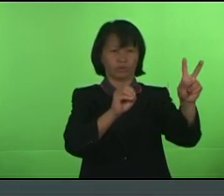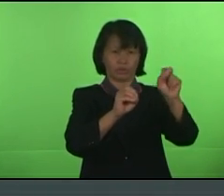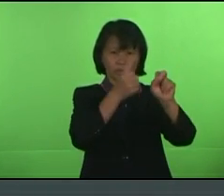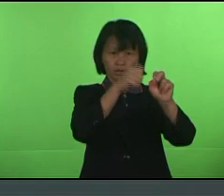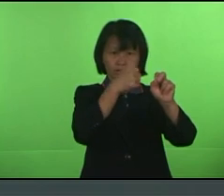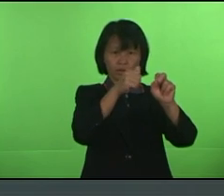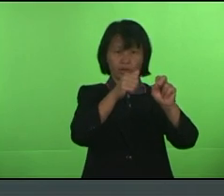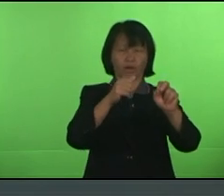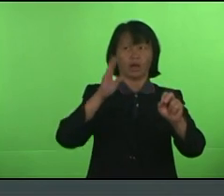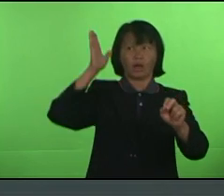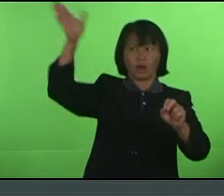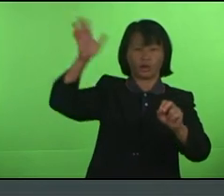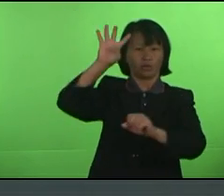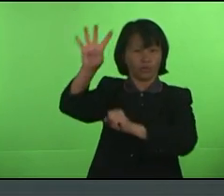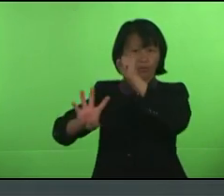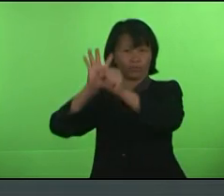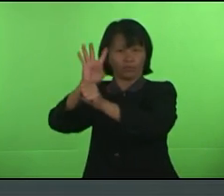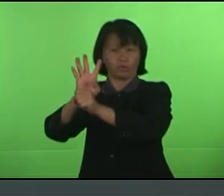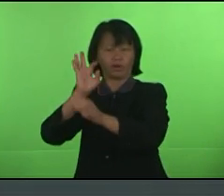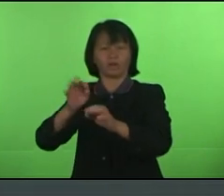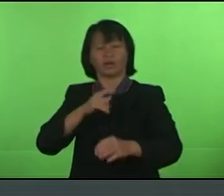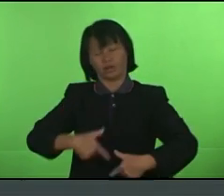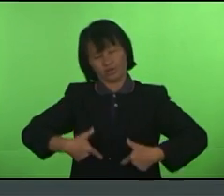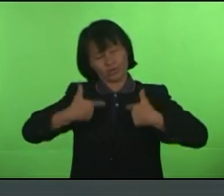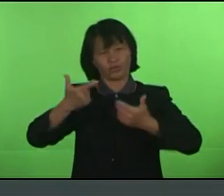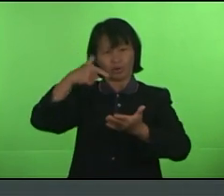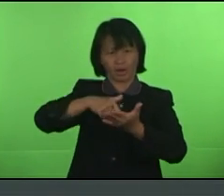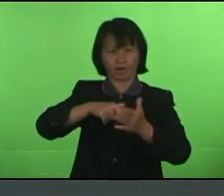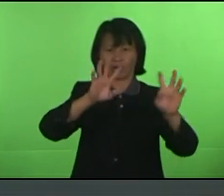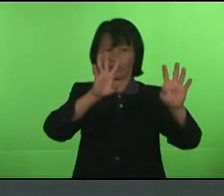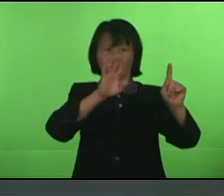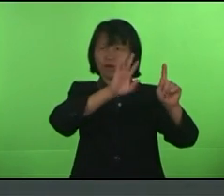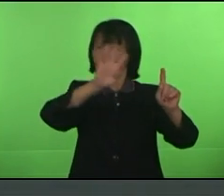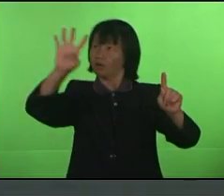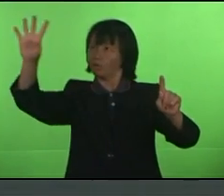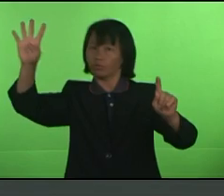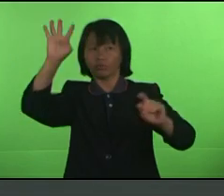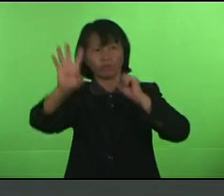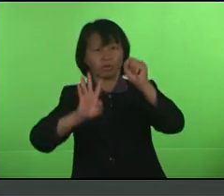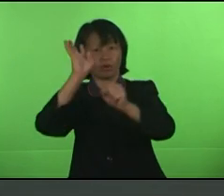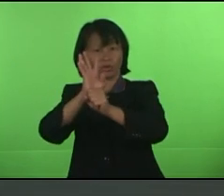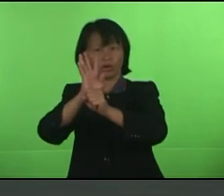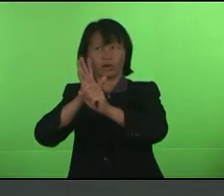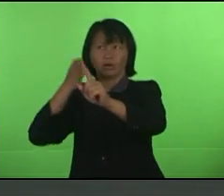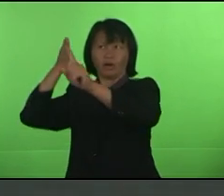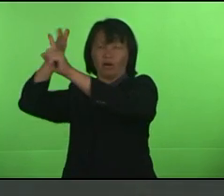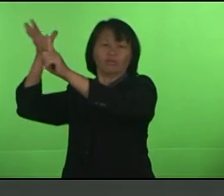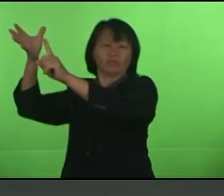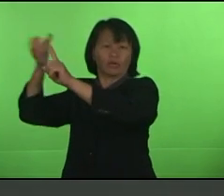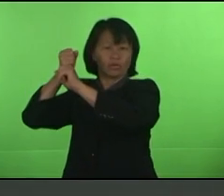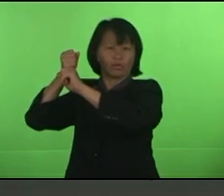2010. In 4 years' time, inshallah, panjang umur, you see yourself climbing up the stairs to receive your scroll, you